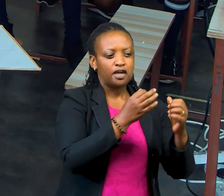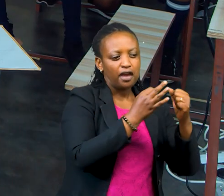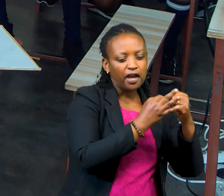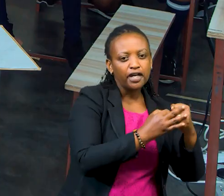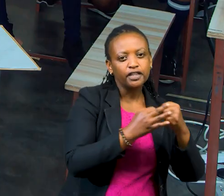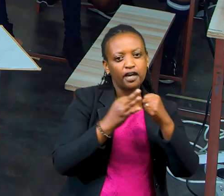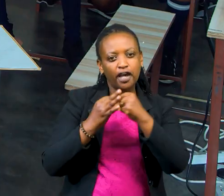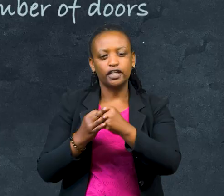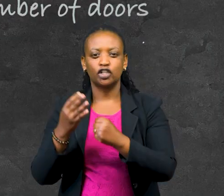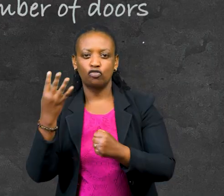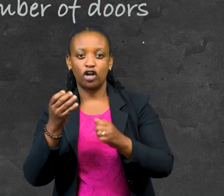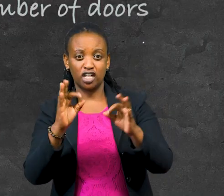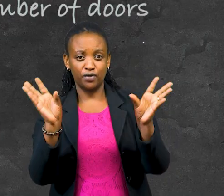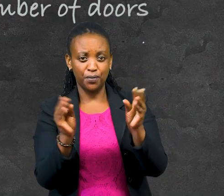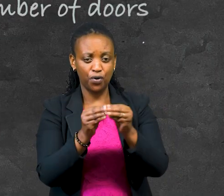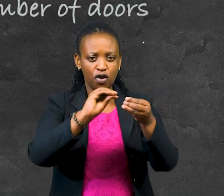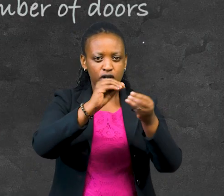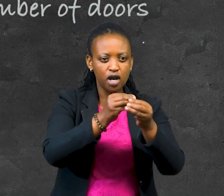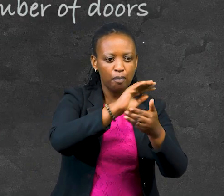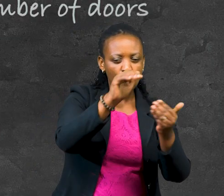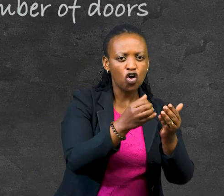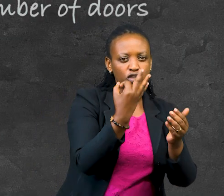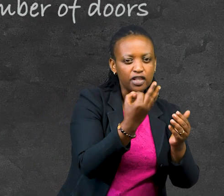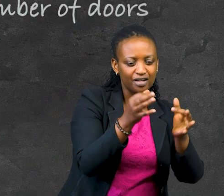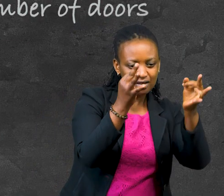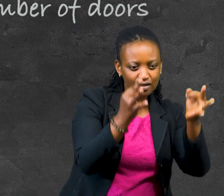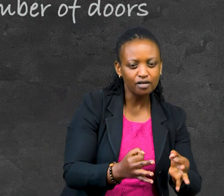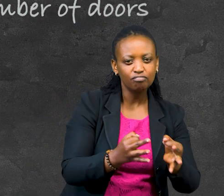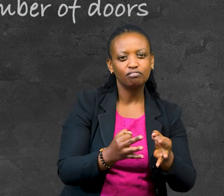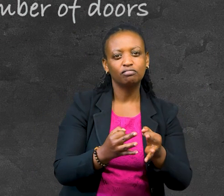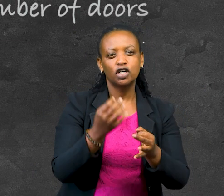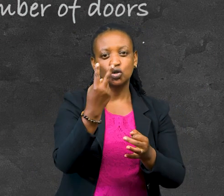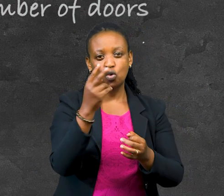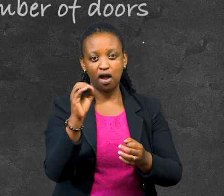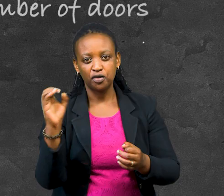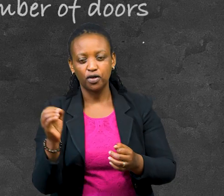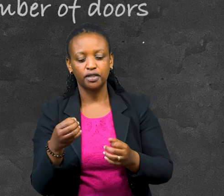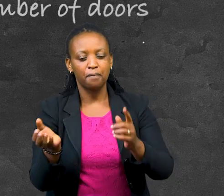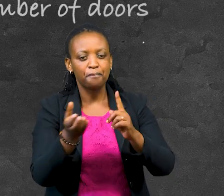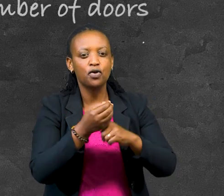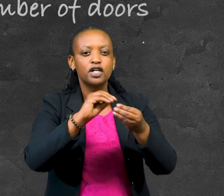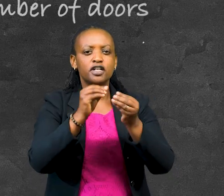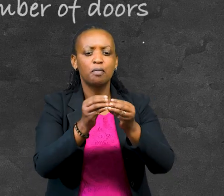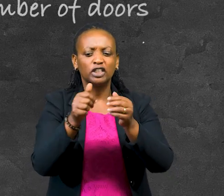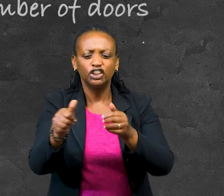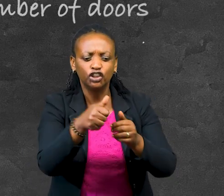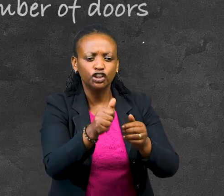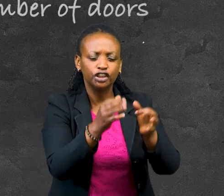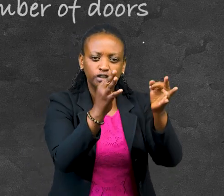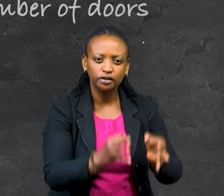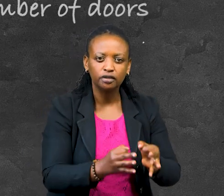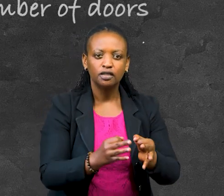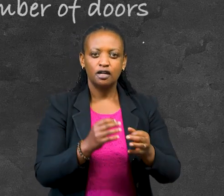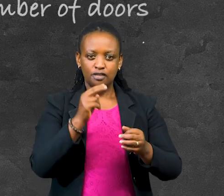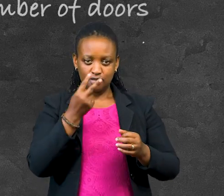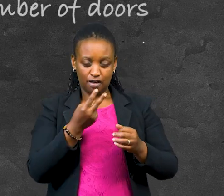is 8 to 8 to 4. If the total number of all the 3 items is 200, find the number of